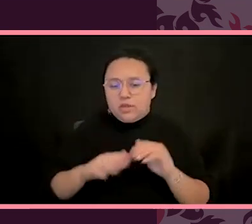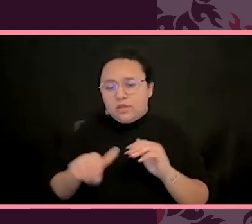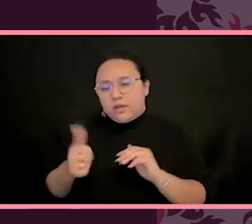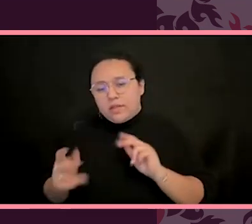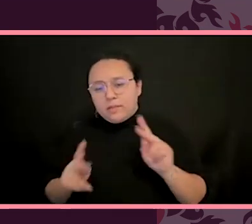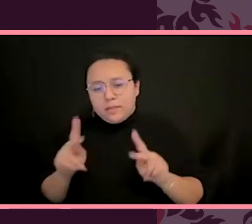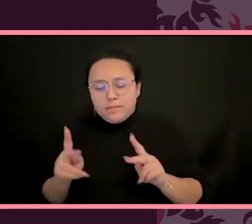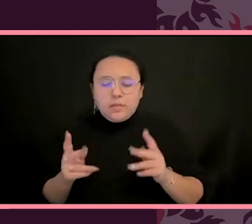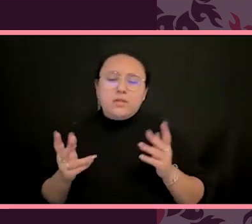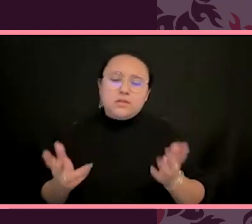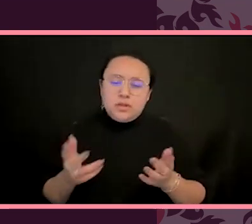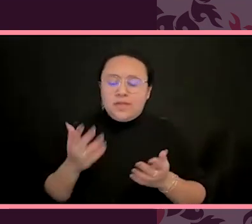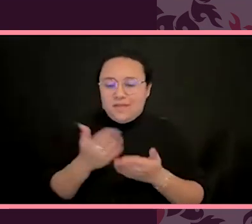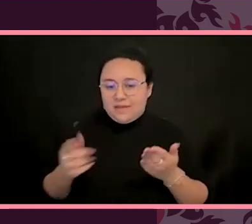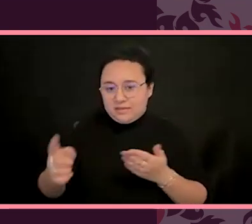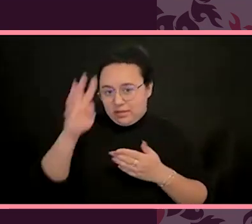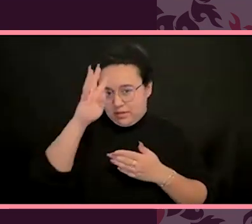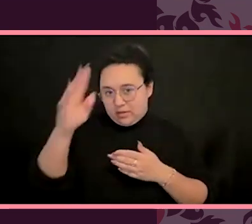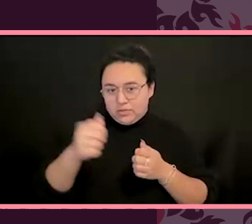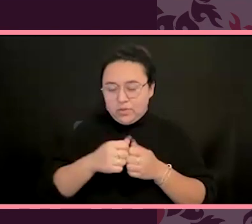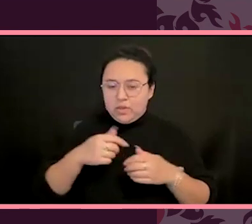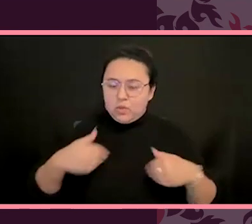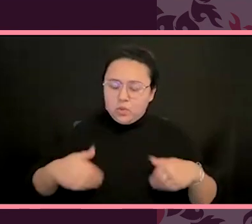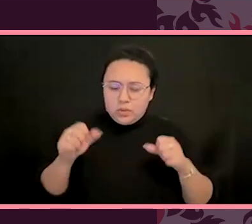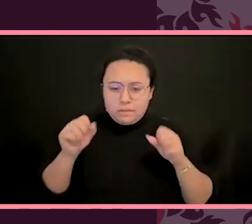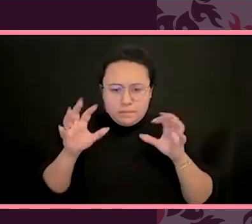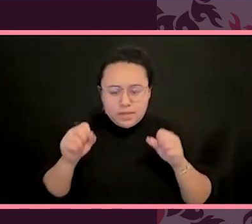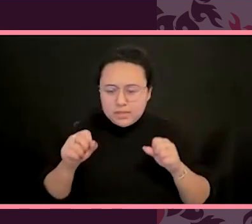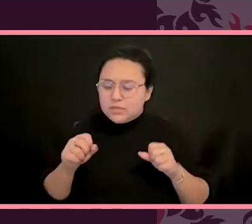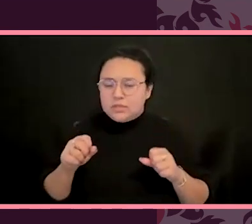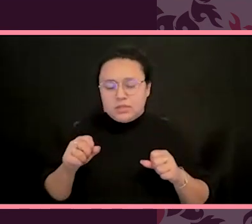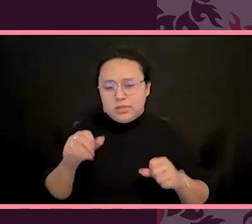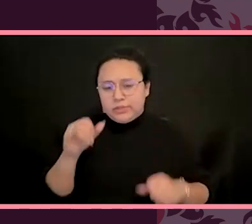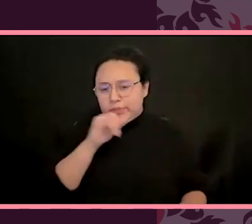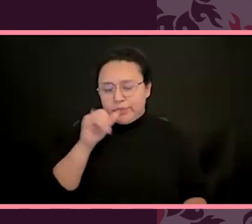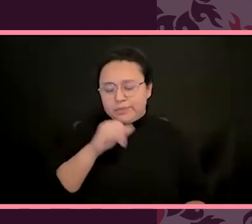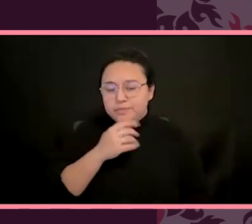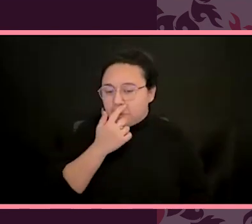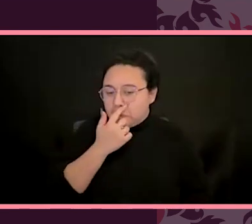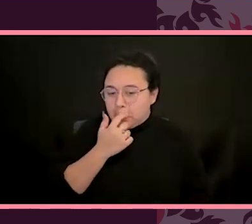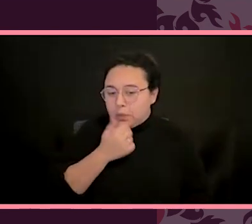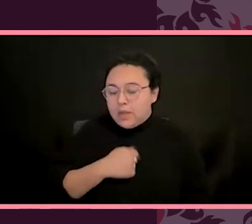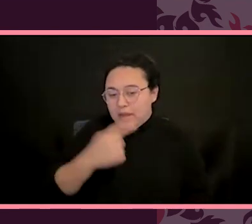people. And the things he comes up with are profound and extraordinary. I think